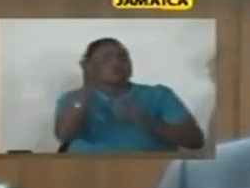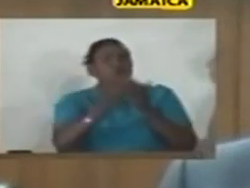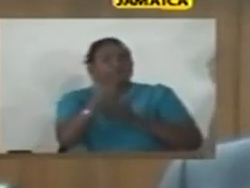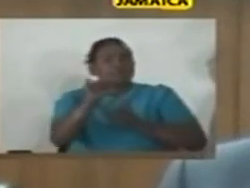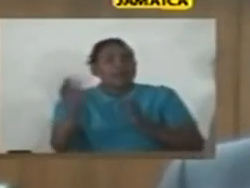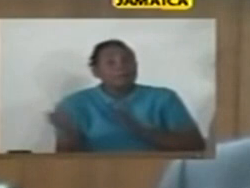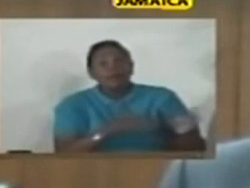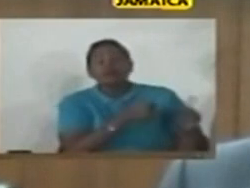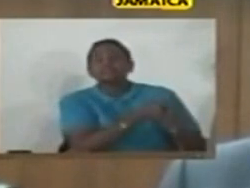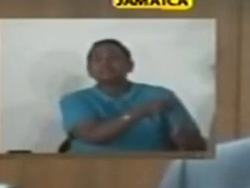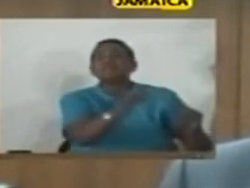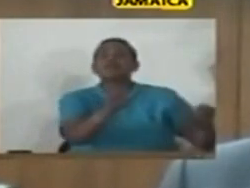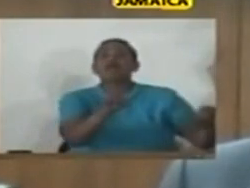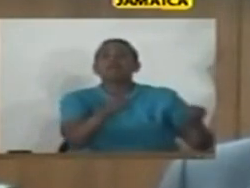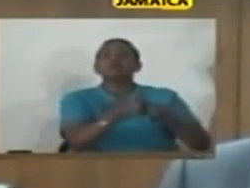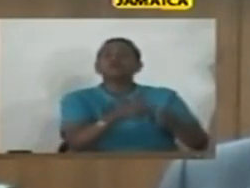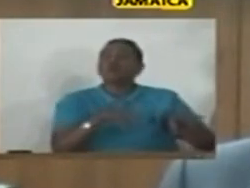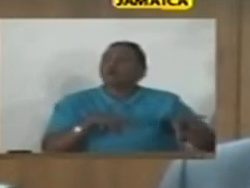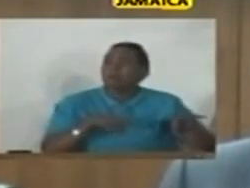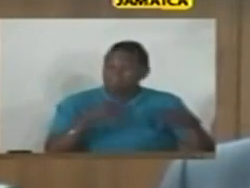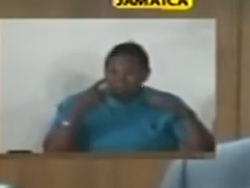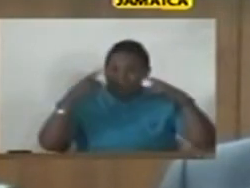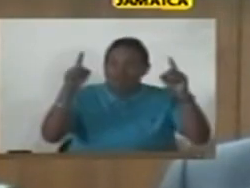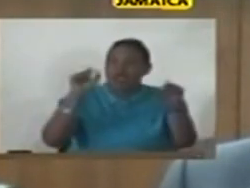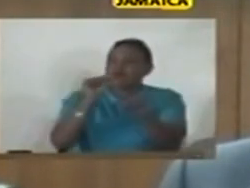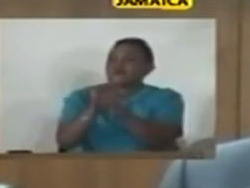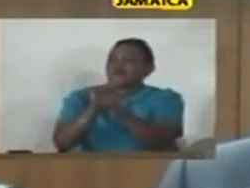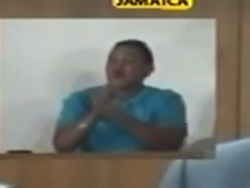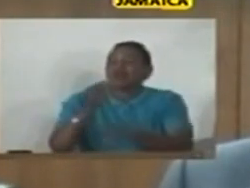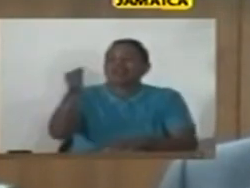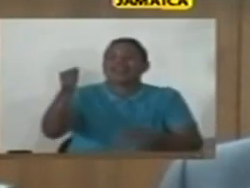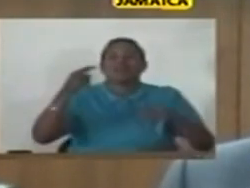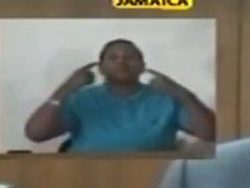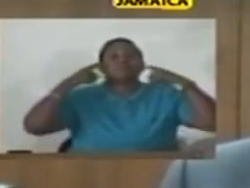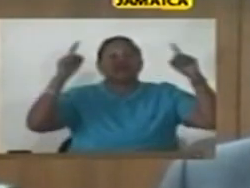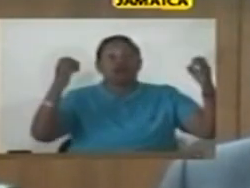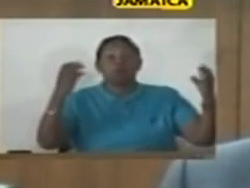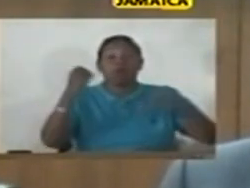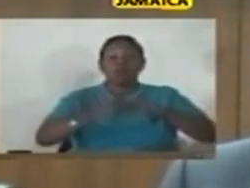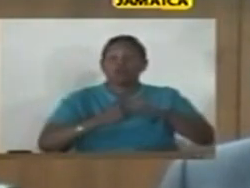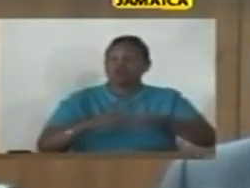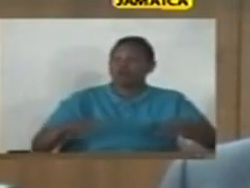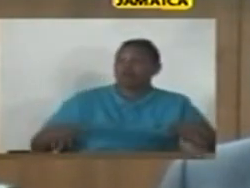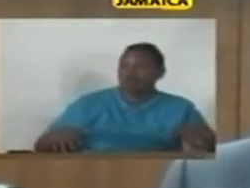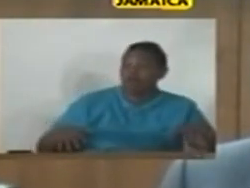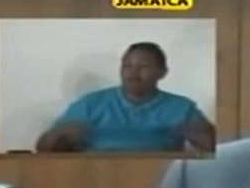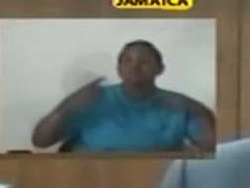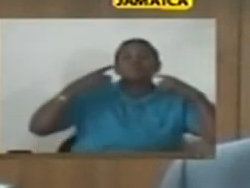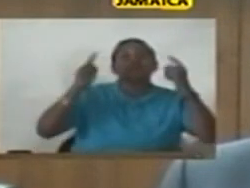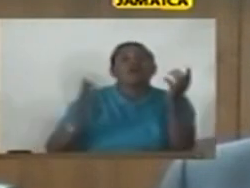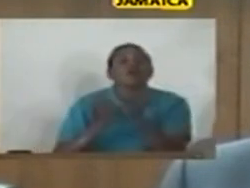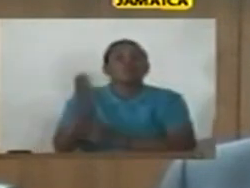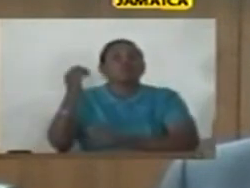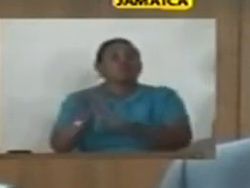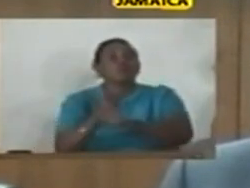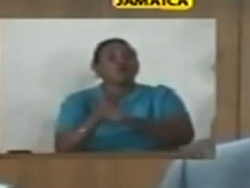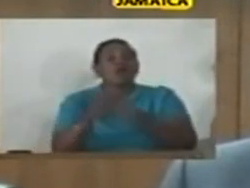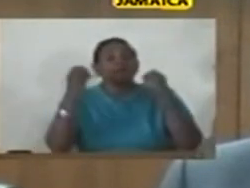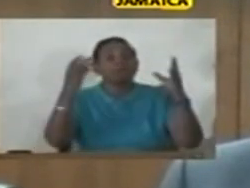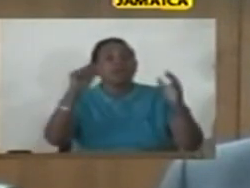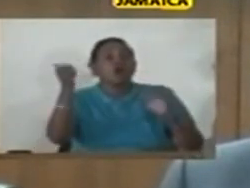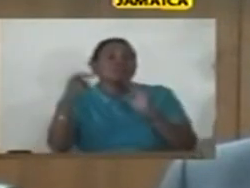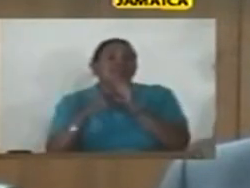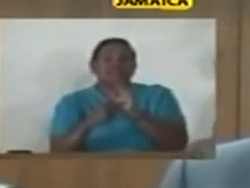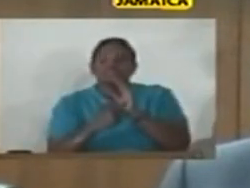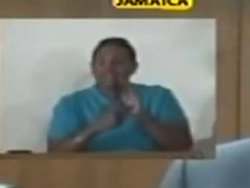initiative, she was able to gain employment after many years of being unemployed. And there are many other examples like this as